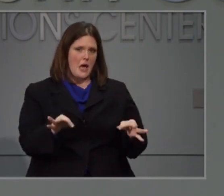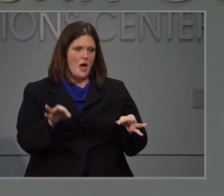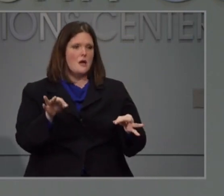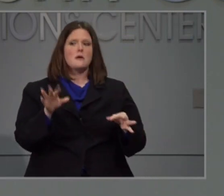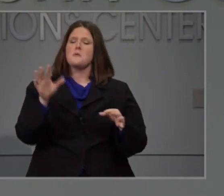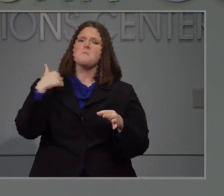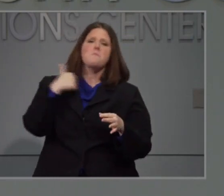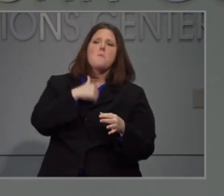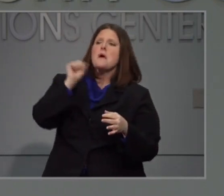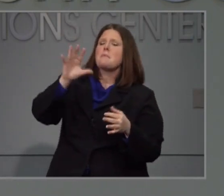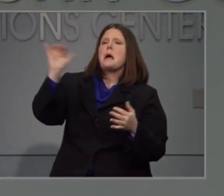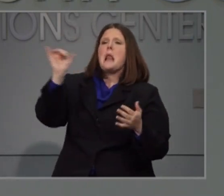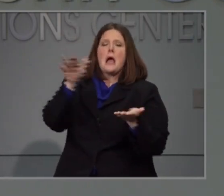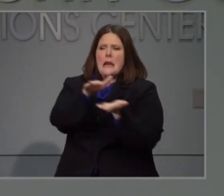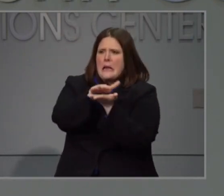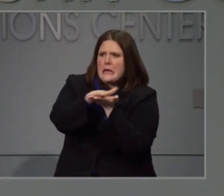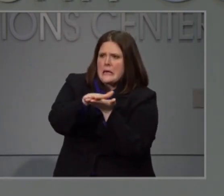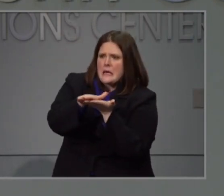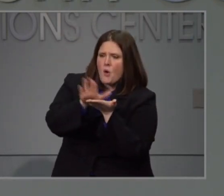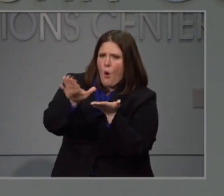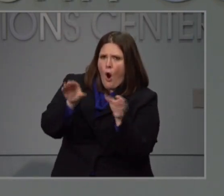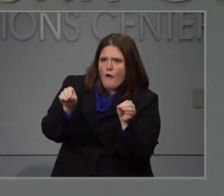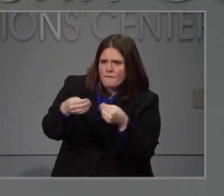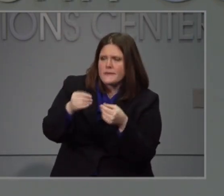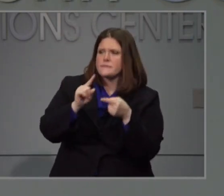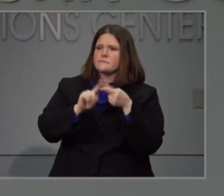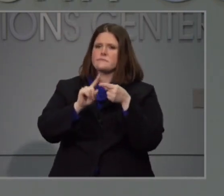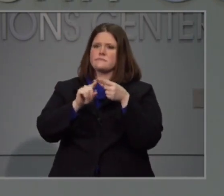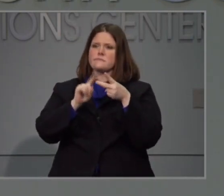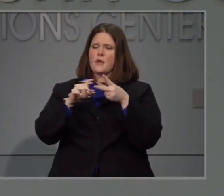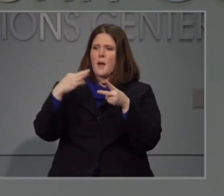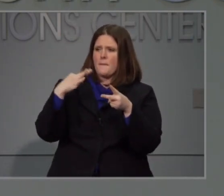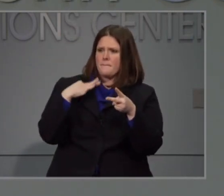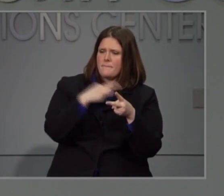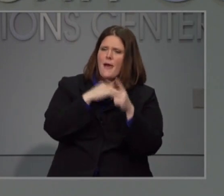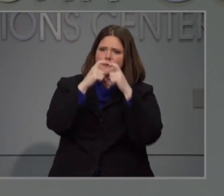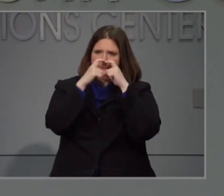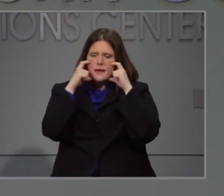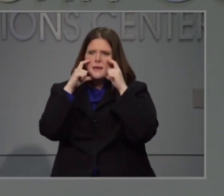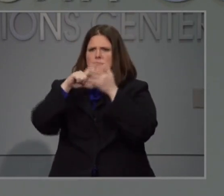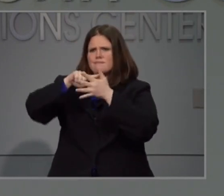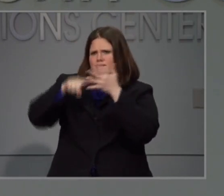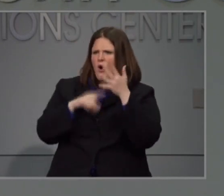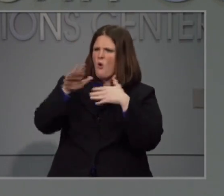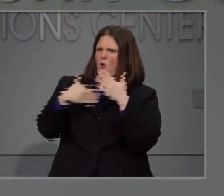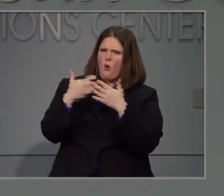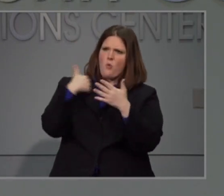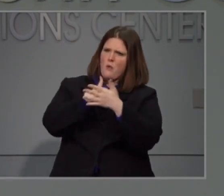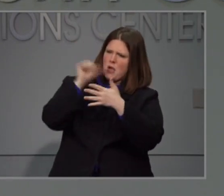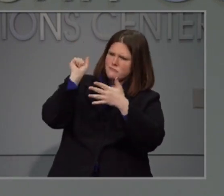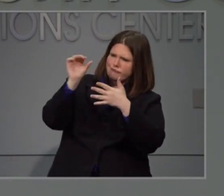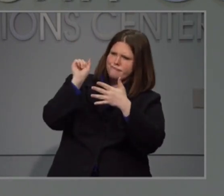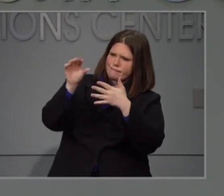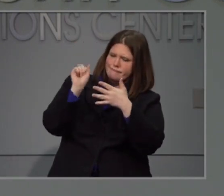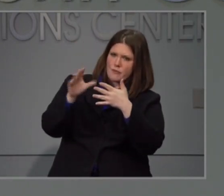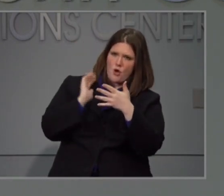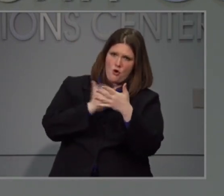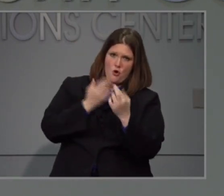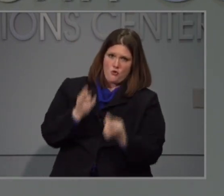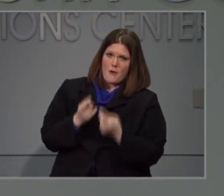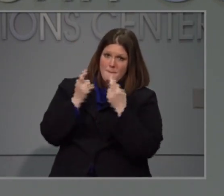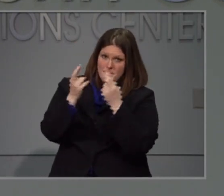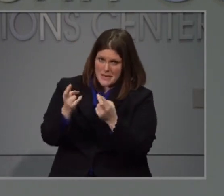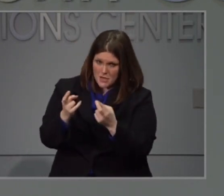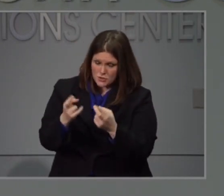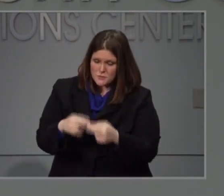wear face coverings in the office space. Those are the kinds of things that we want them to do so that we